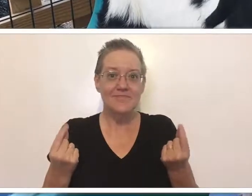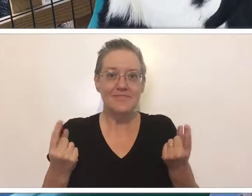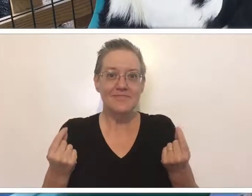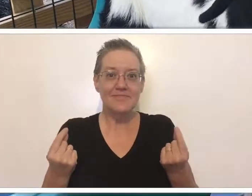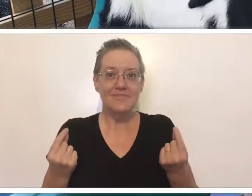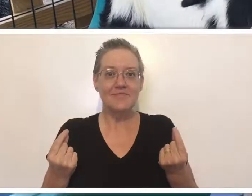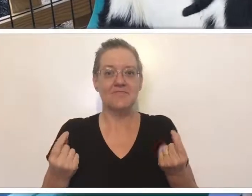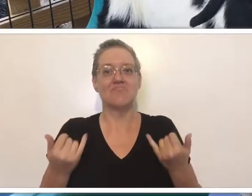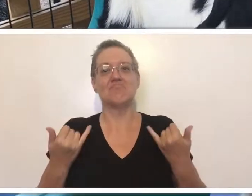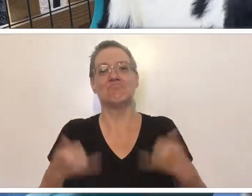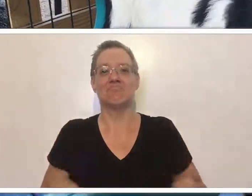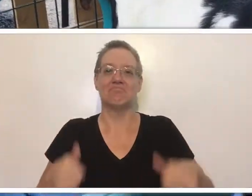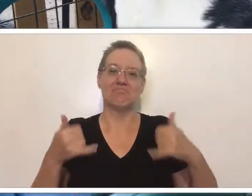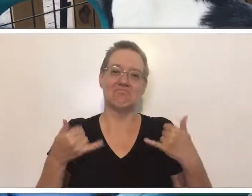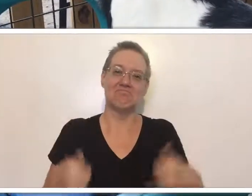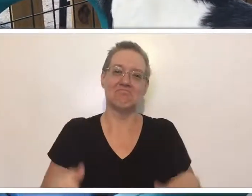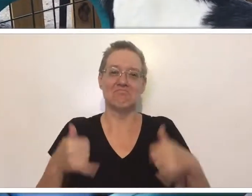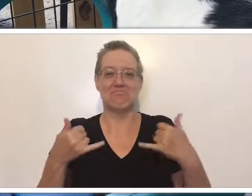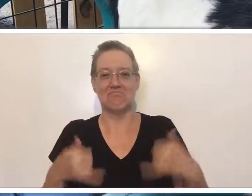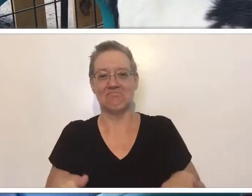What are these kids doing?